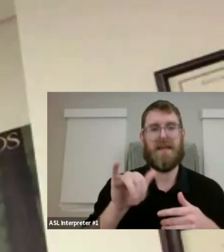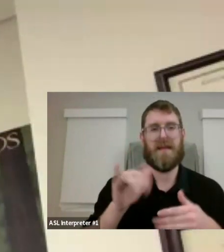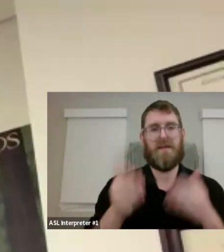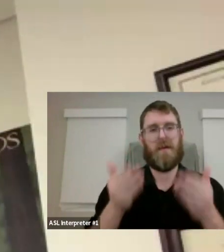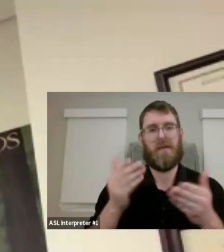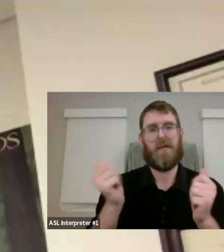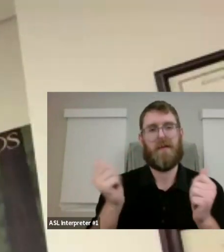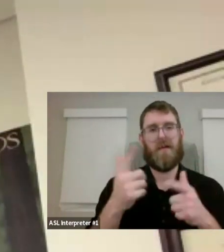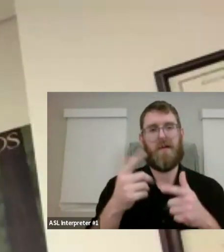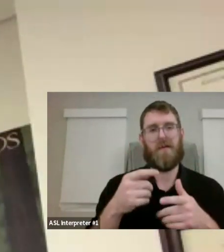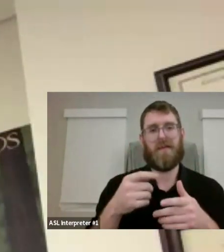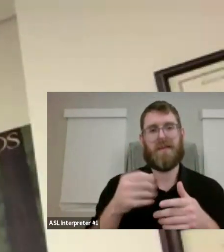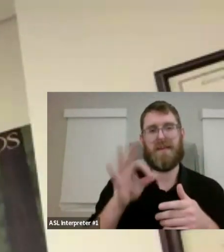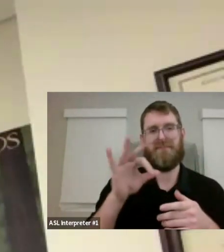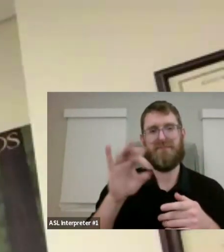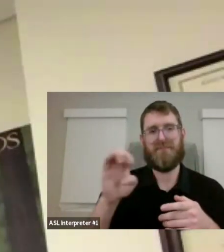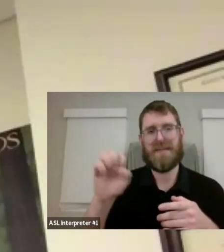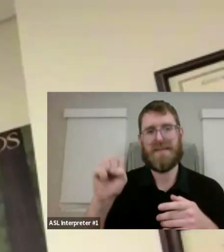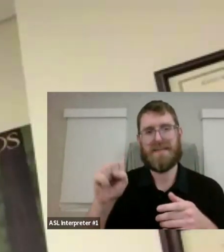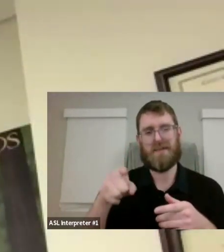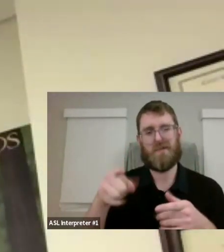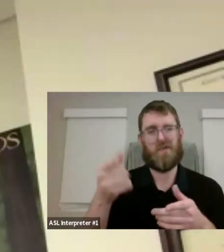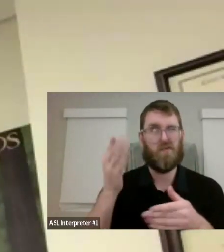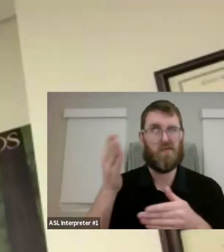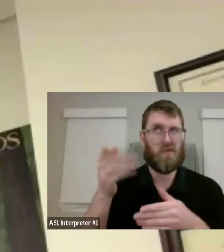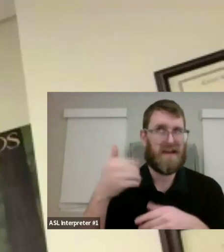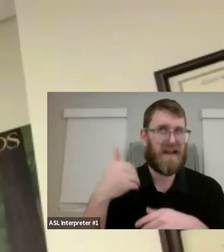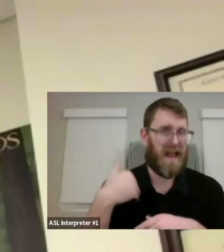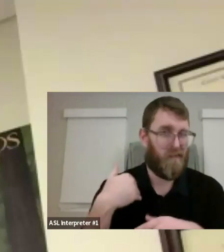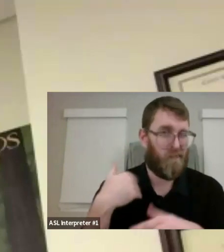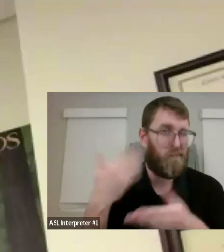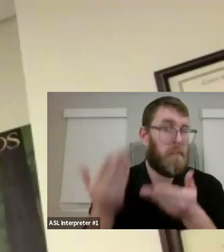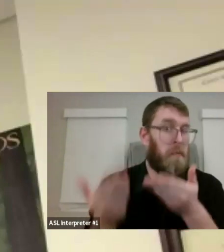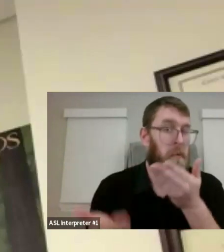all the fees that you will have.